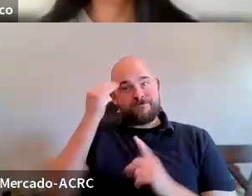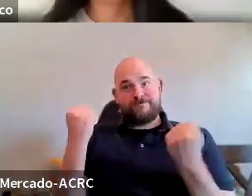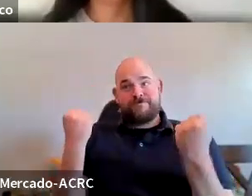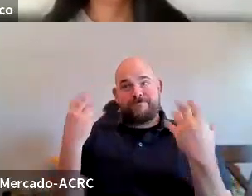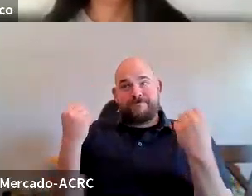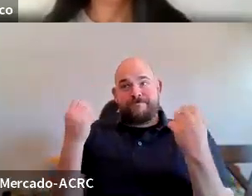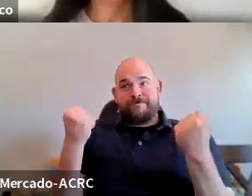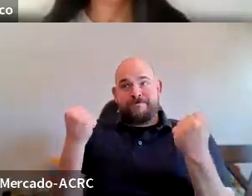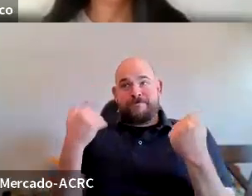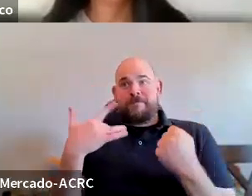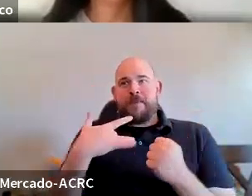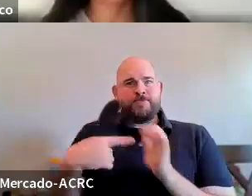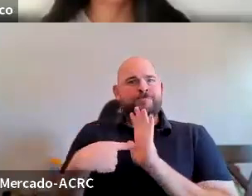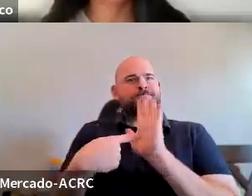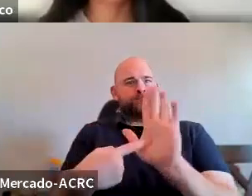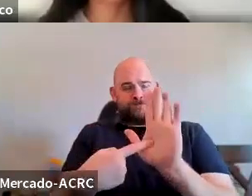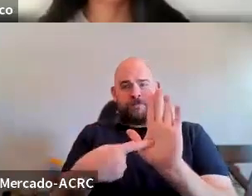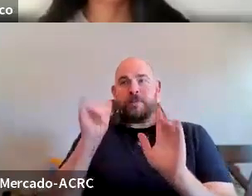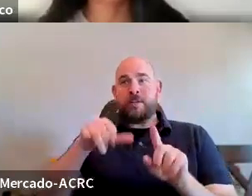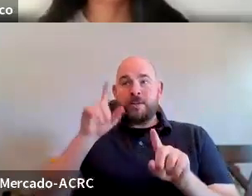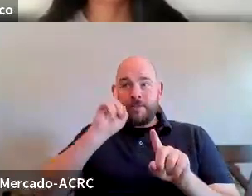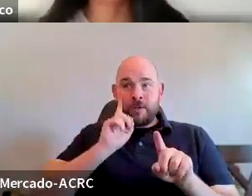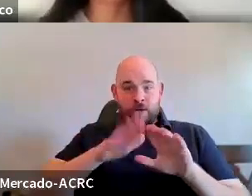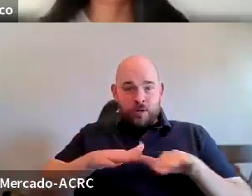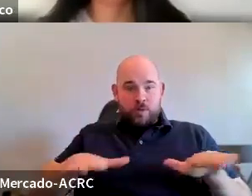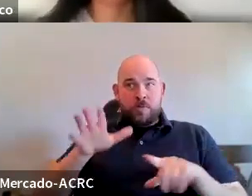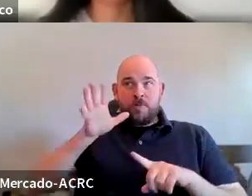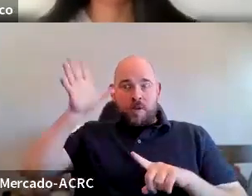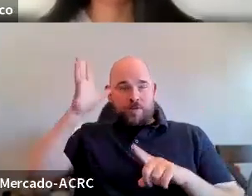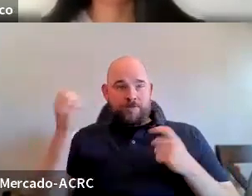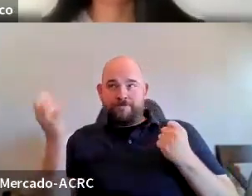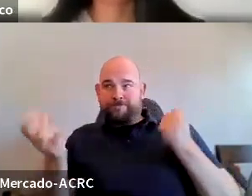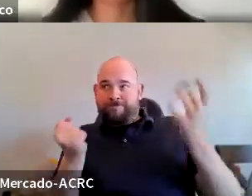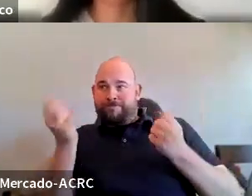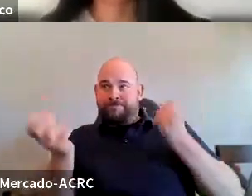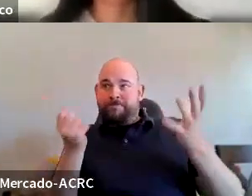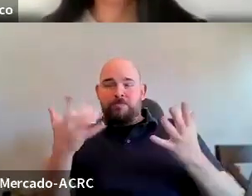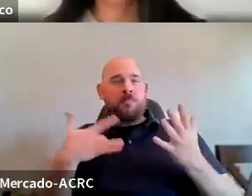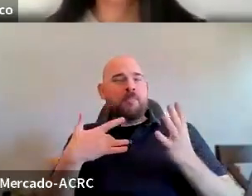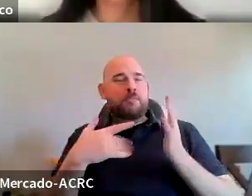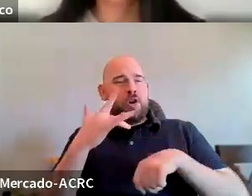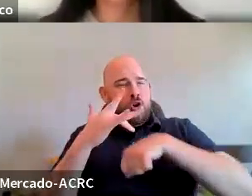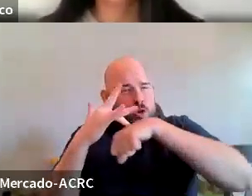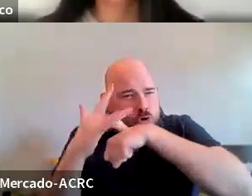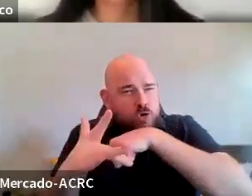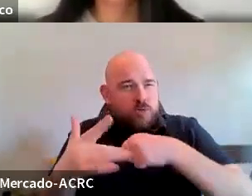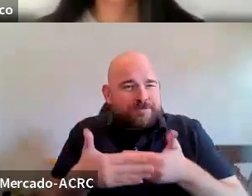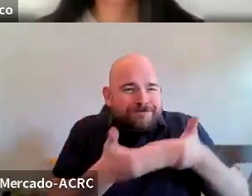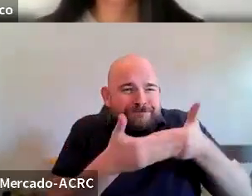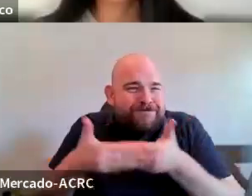Now, for the parents who know ASL, they typically are modeling the language for their deaf